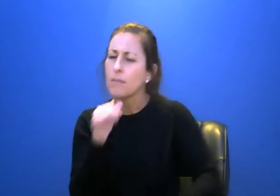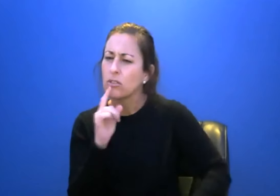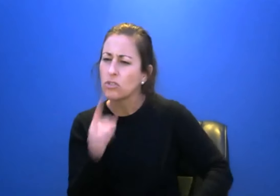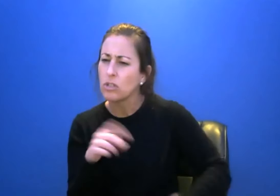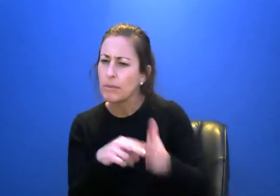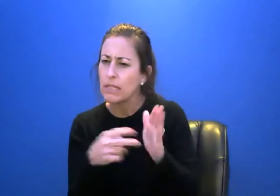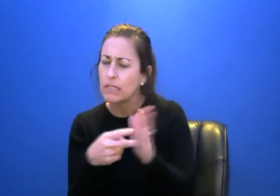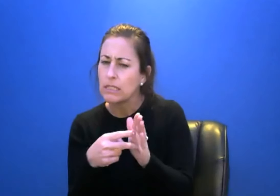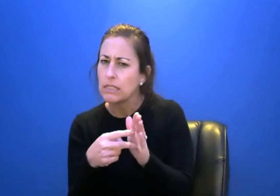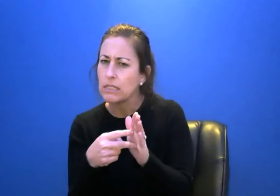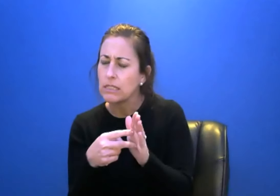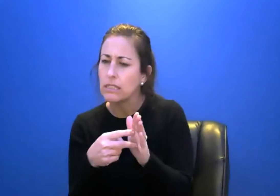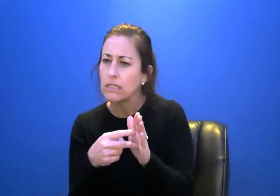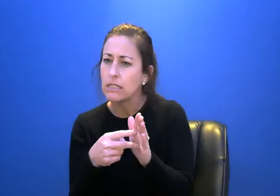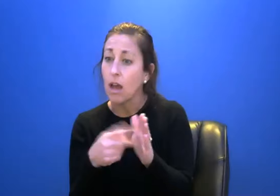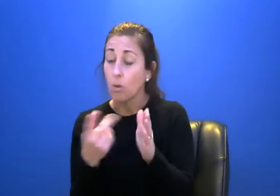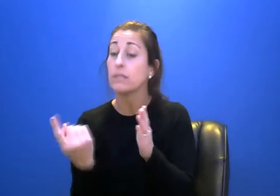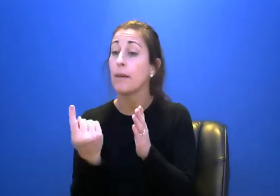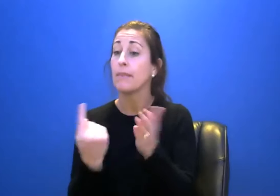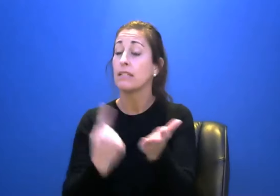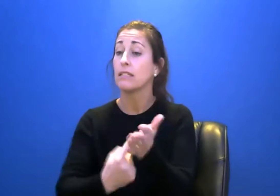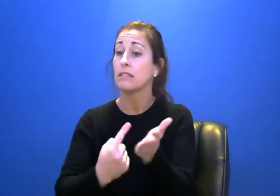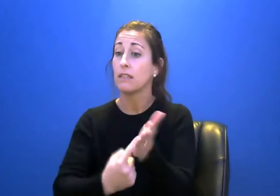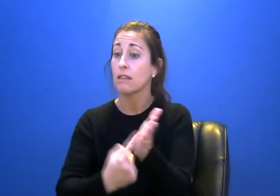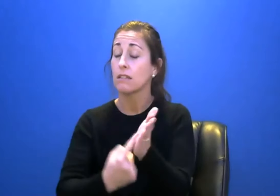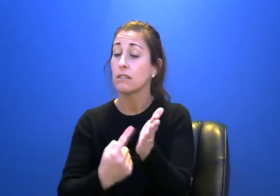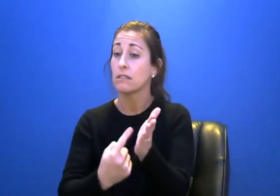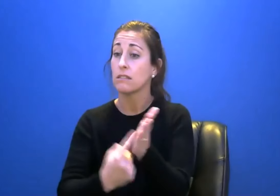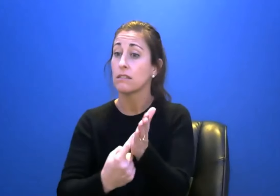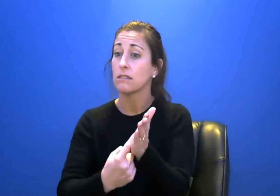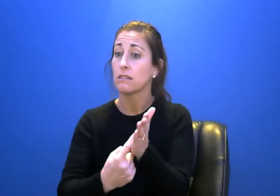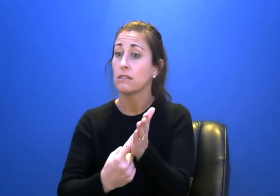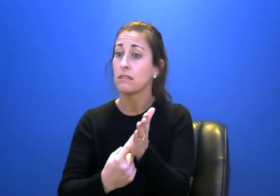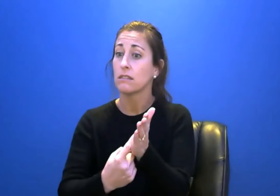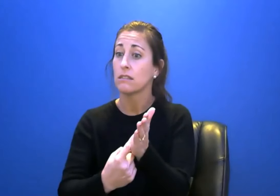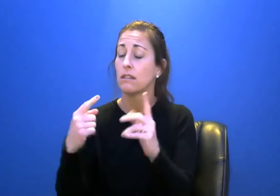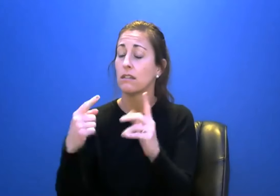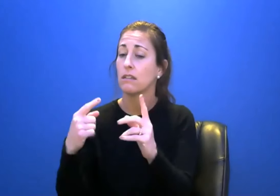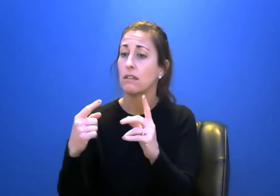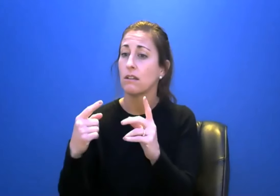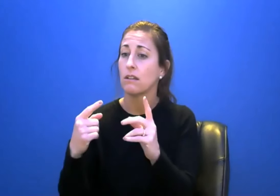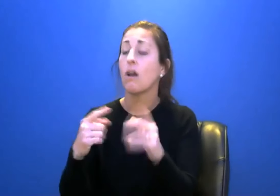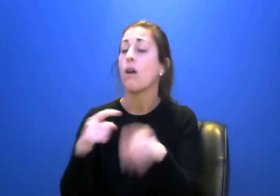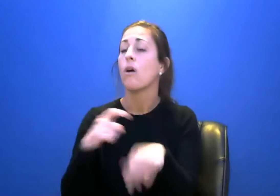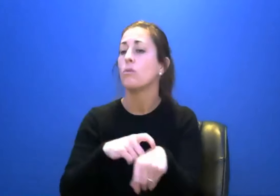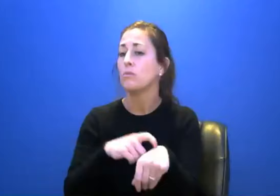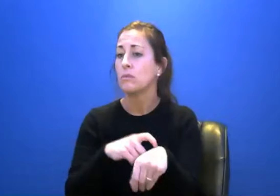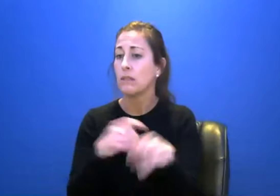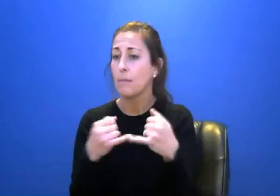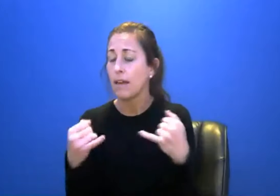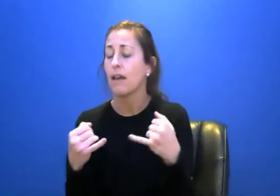as something is being discussed, surveyed for a while already, asking a timeline with 2019, 5-year